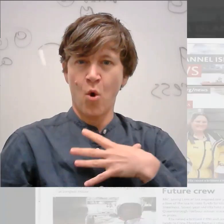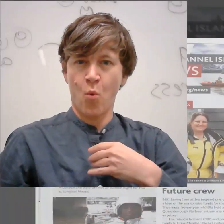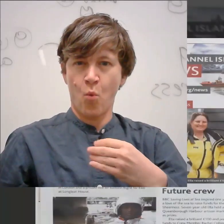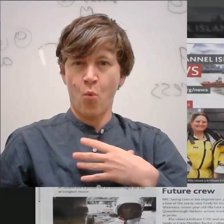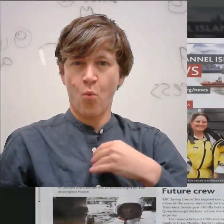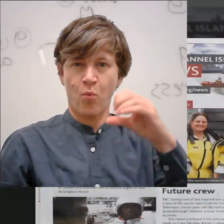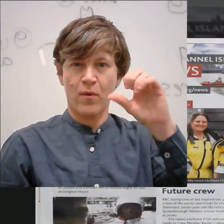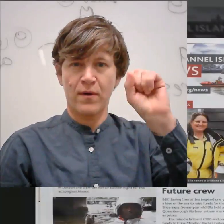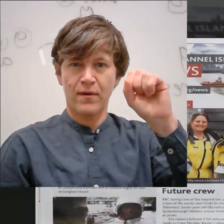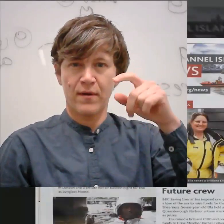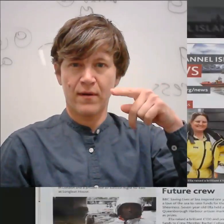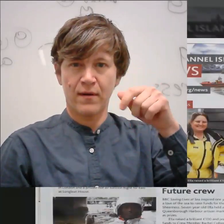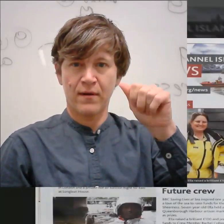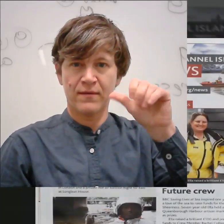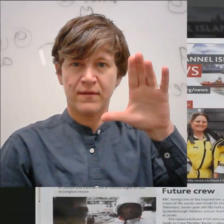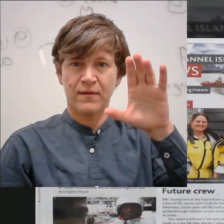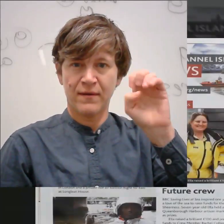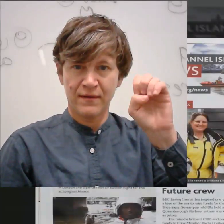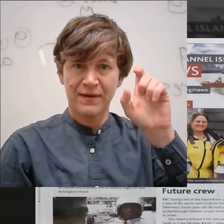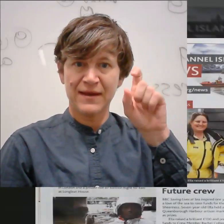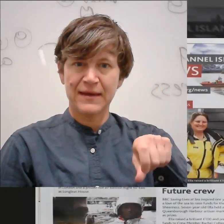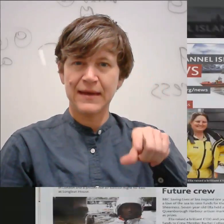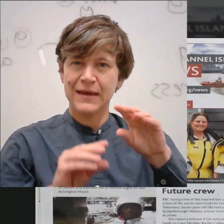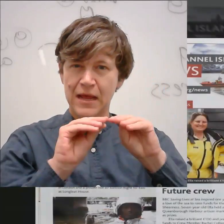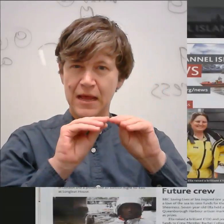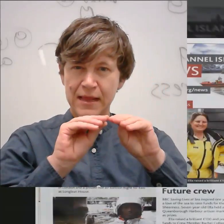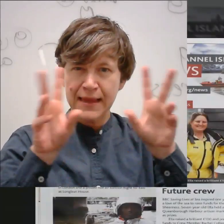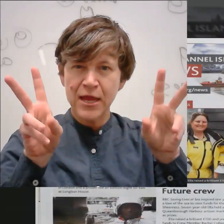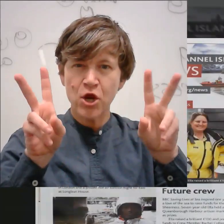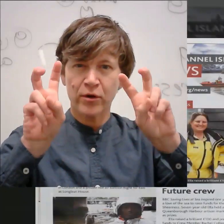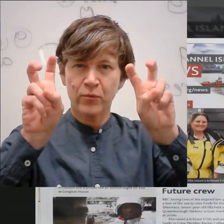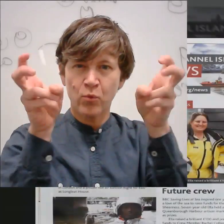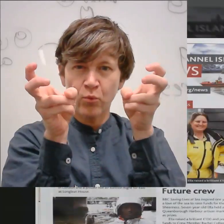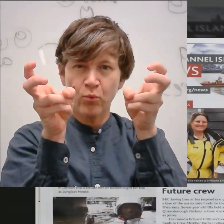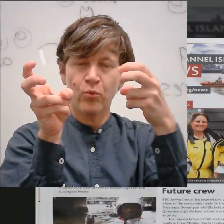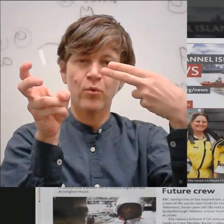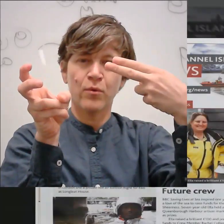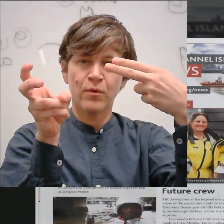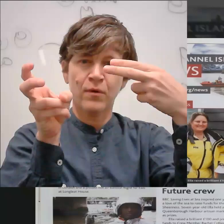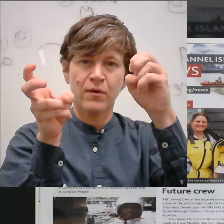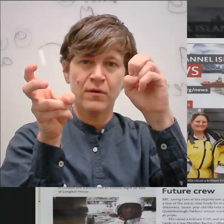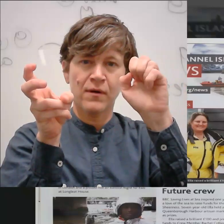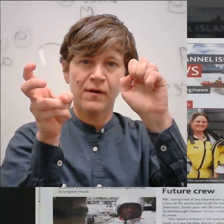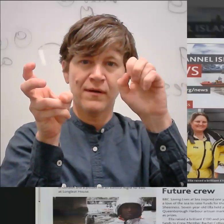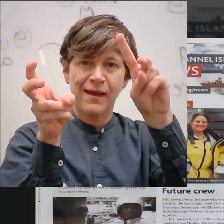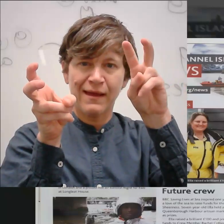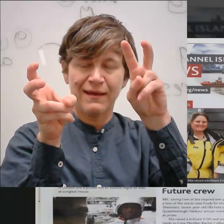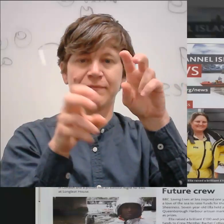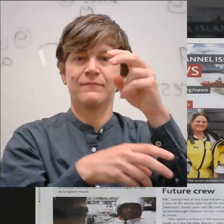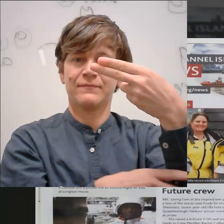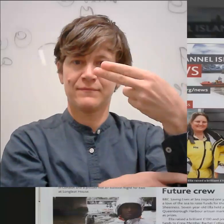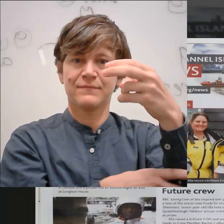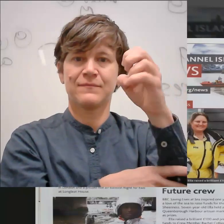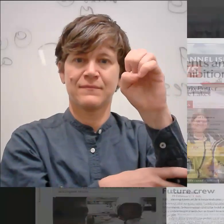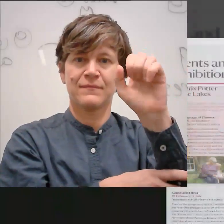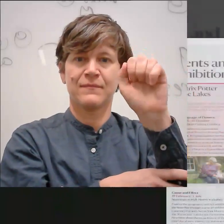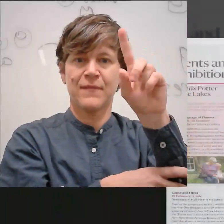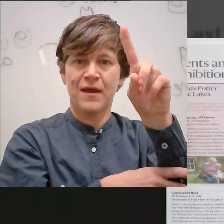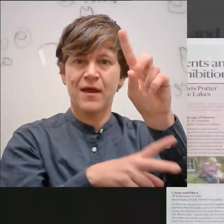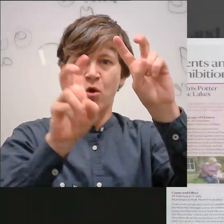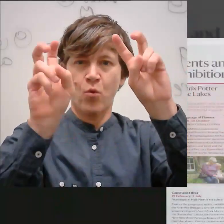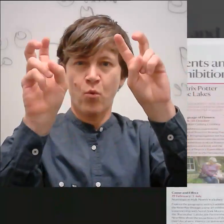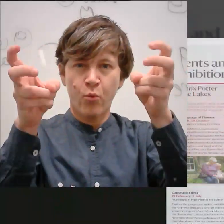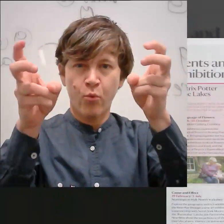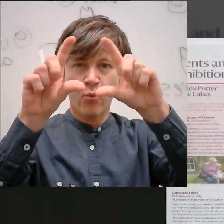with clear and consistent heads and subheads, and possibly the information should